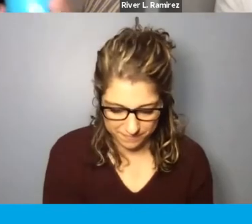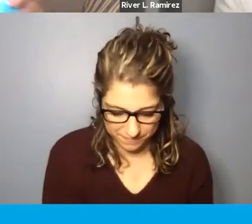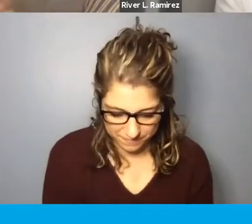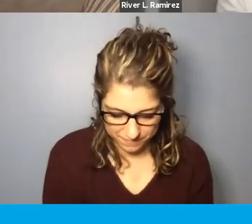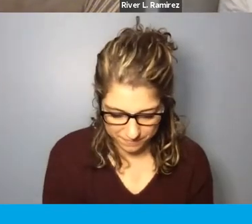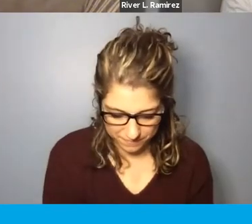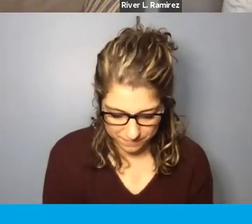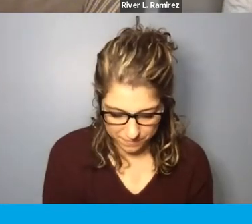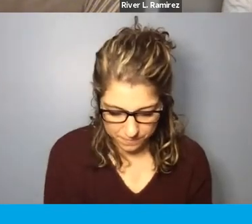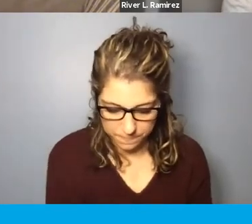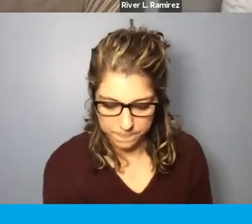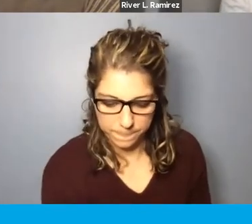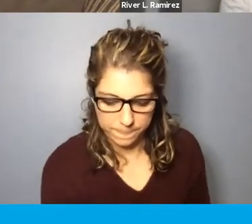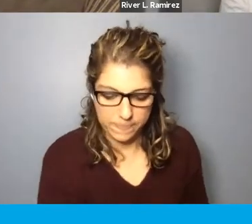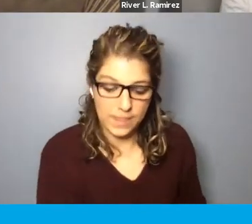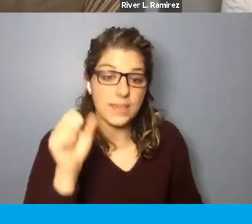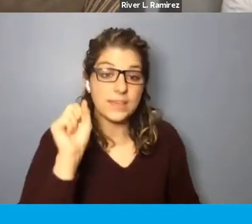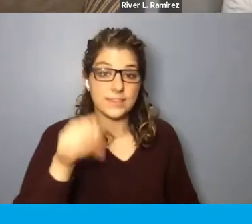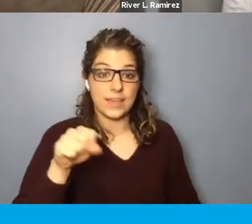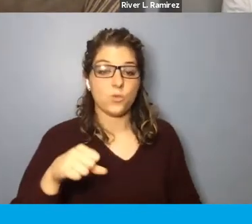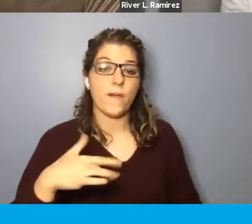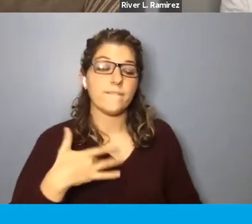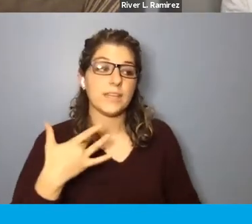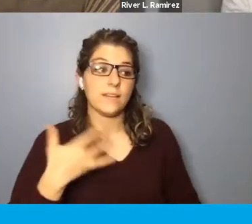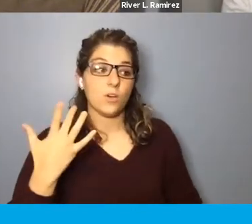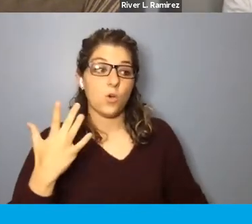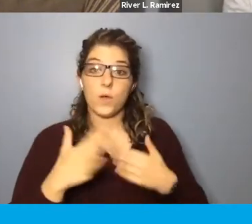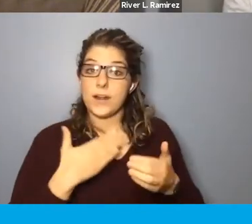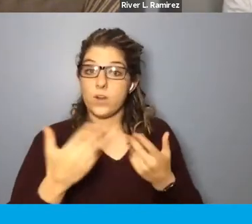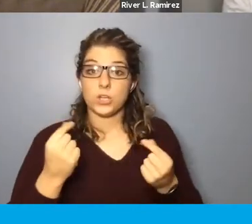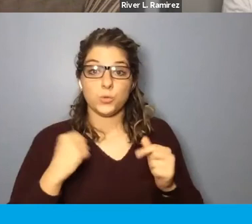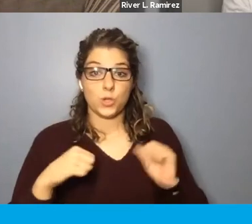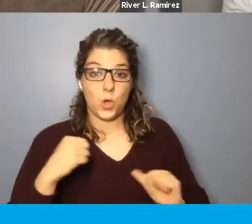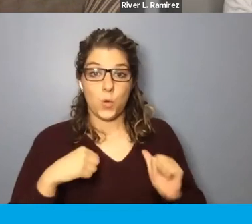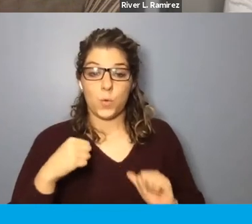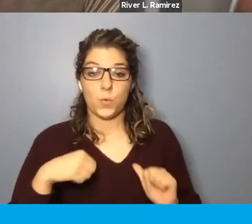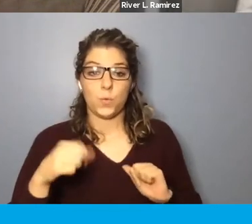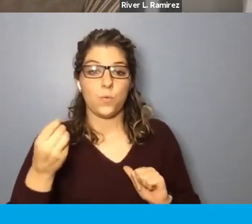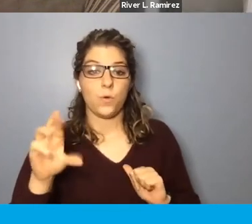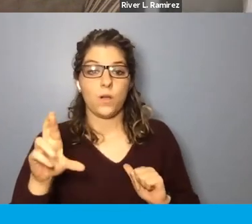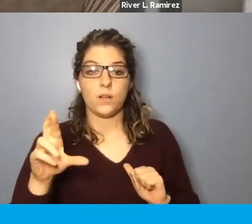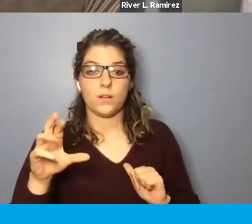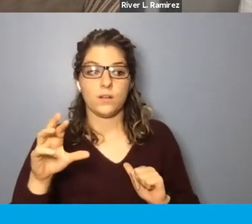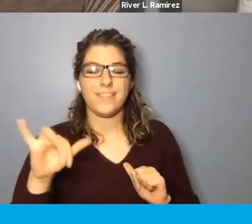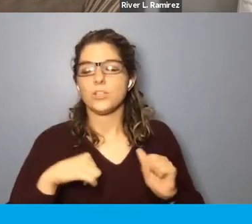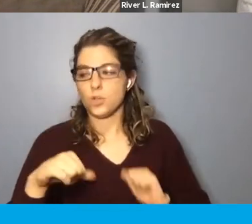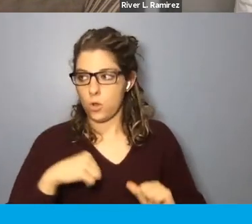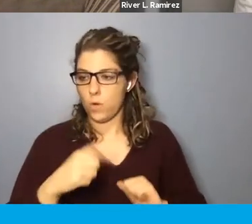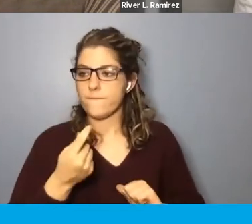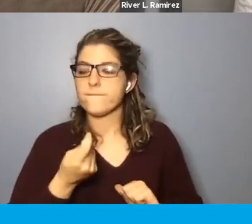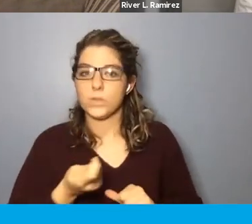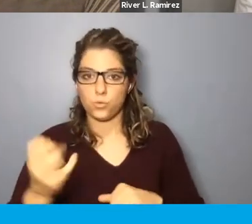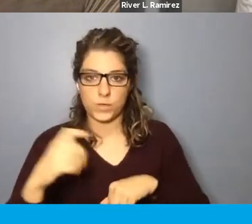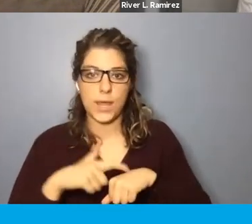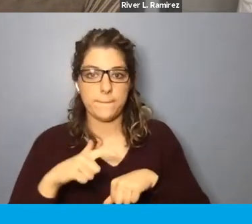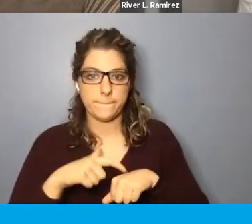So I feel like, so whenever I do a show or that show I had done a couple of times